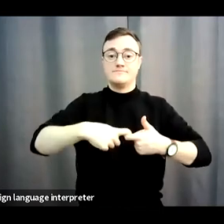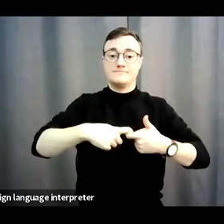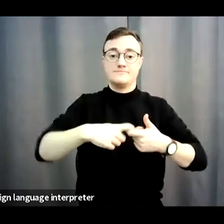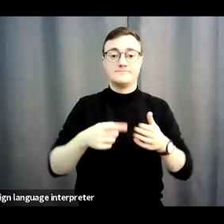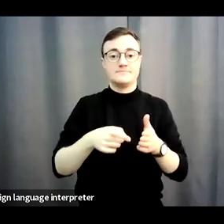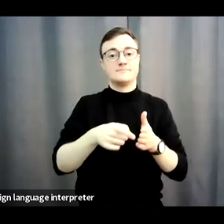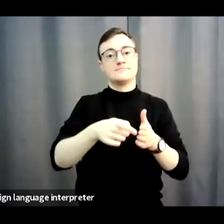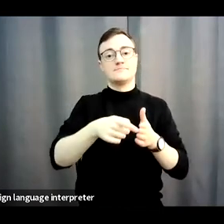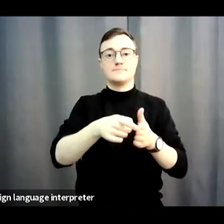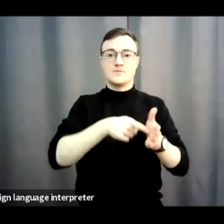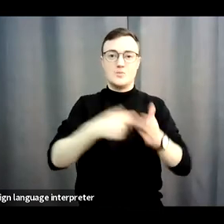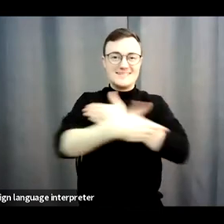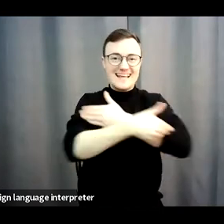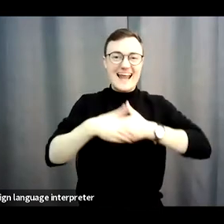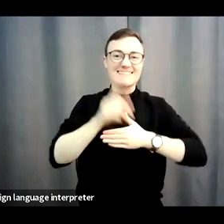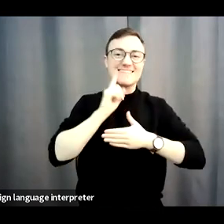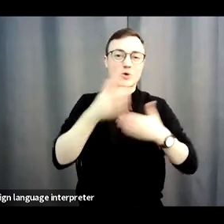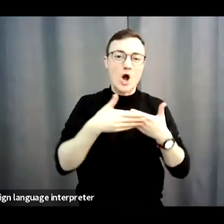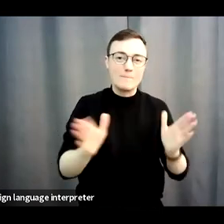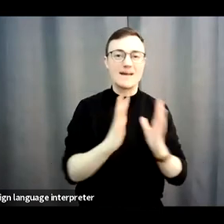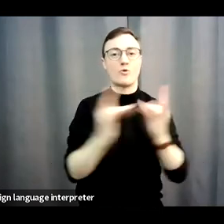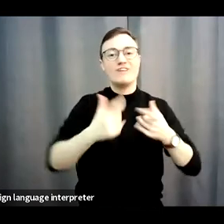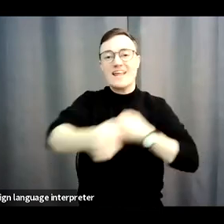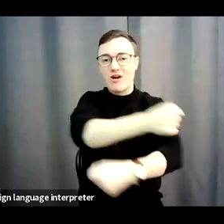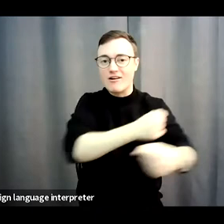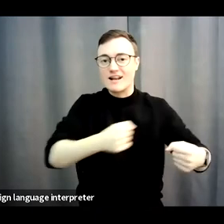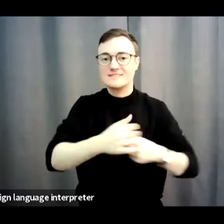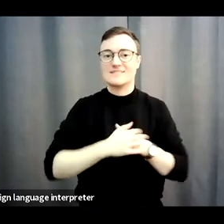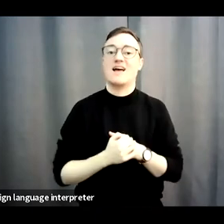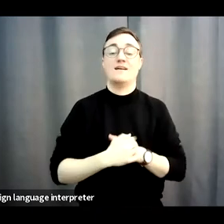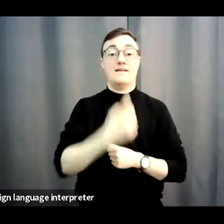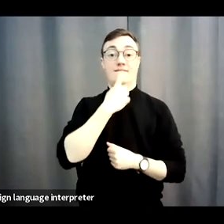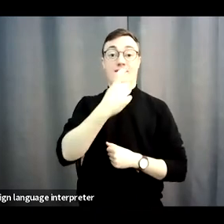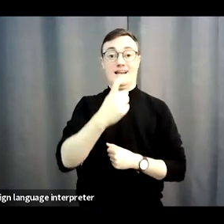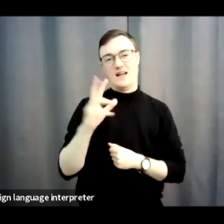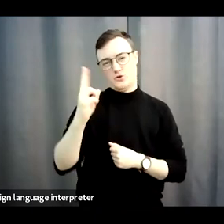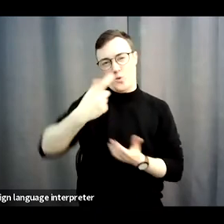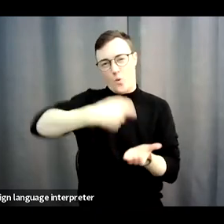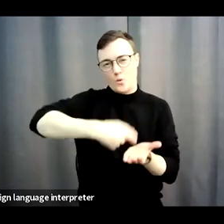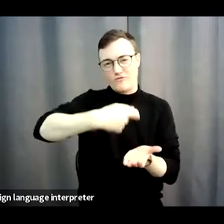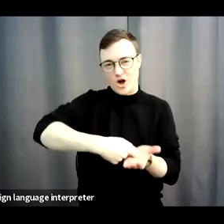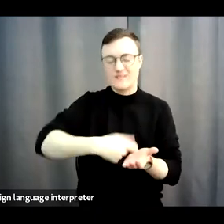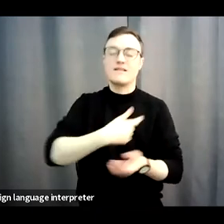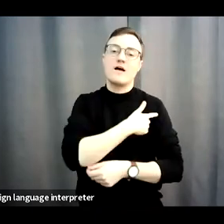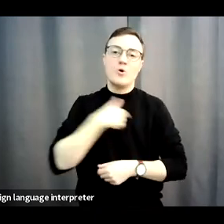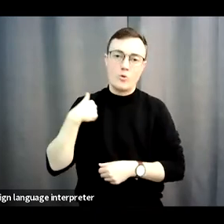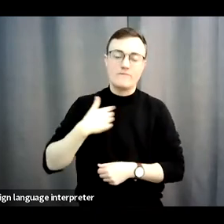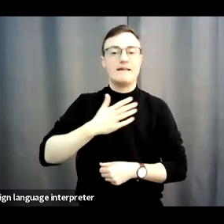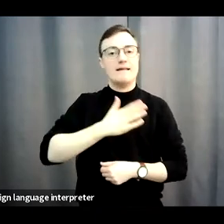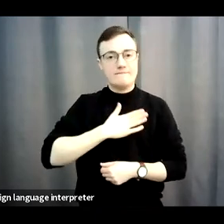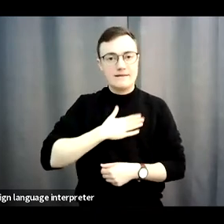borders and free movement. Finland, as the current chair, is committed to exploring ways of